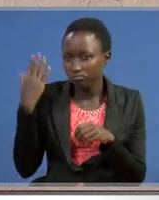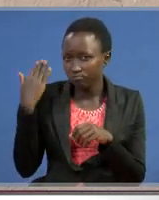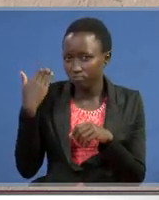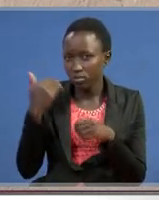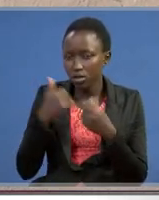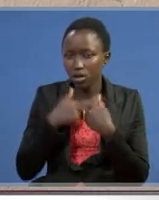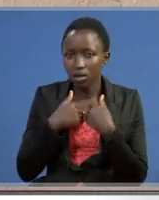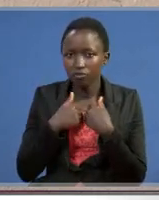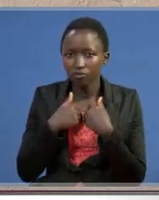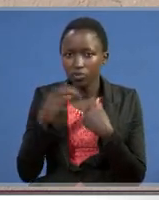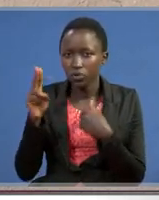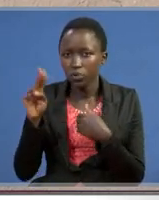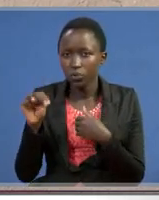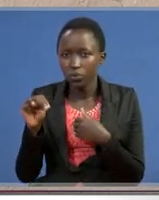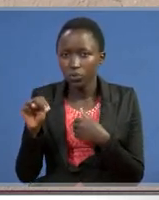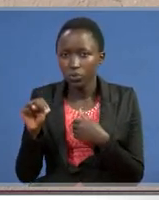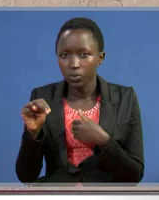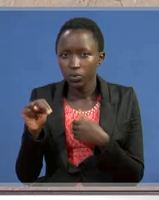vicuna